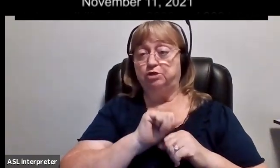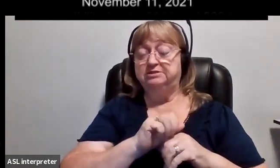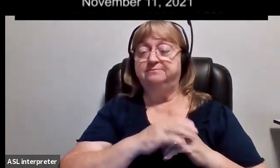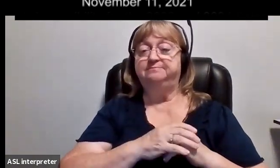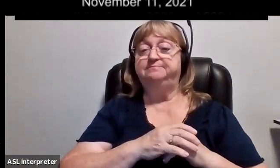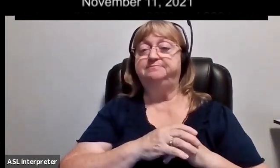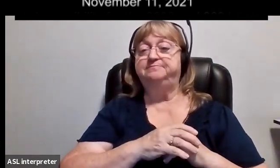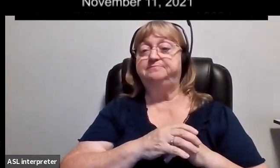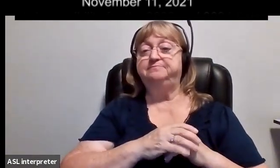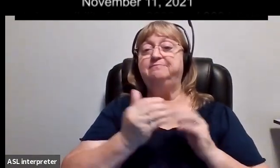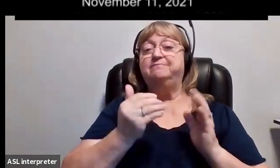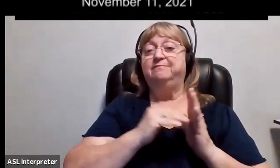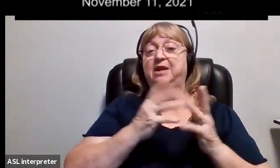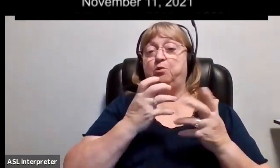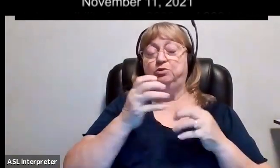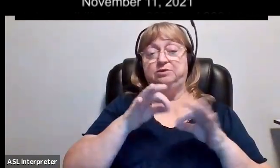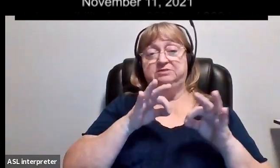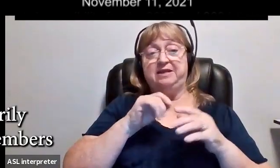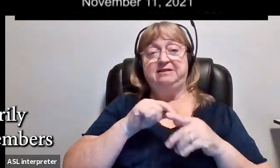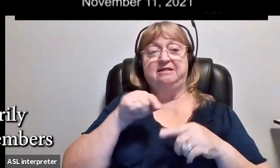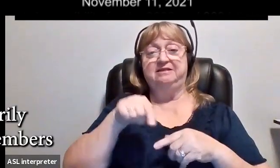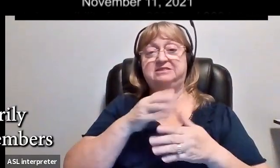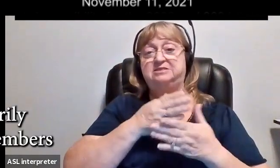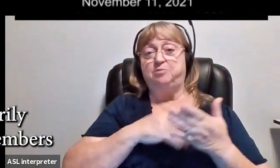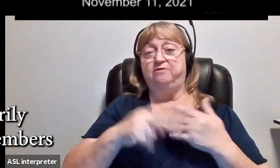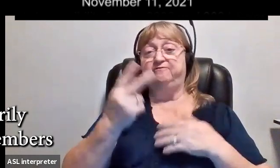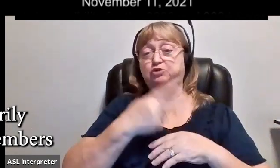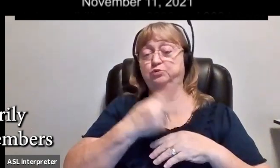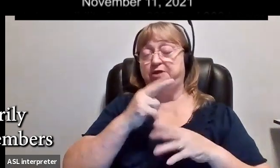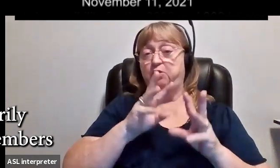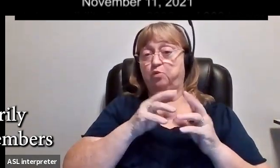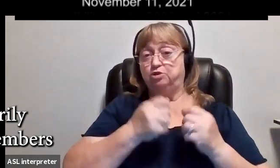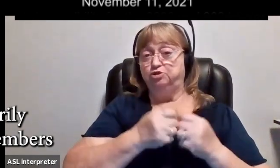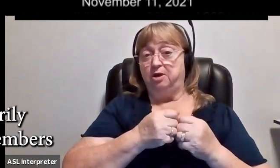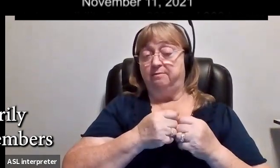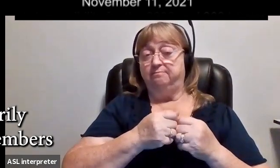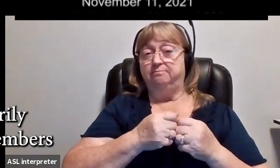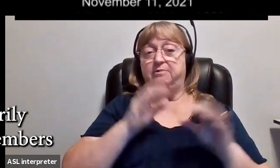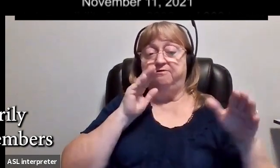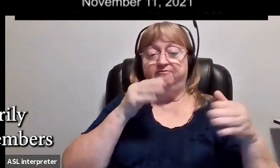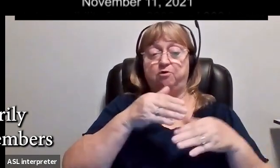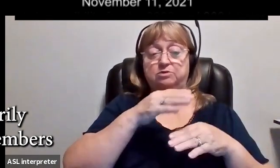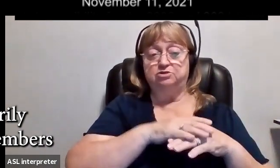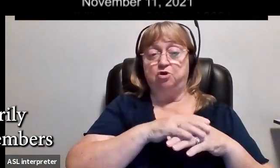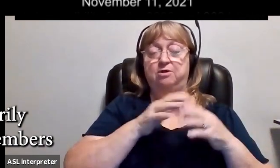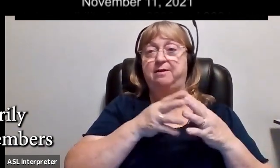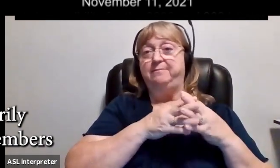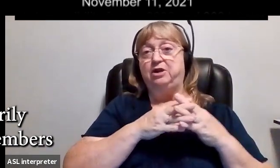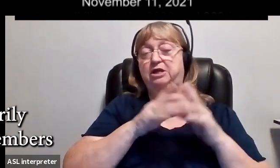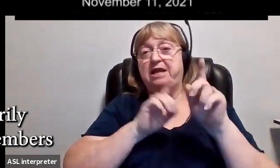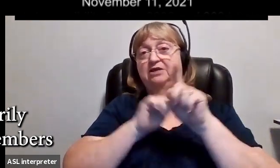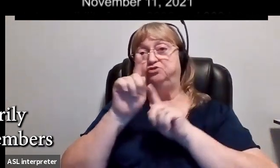did want to, again, just explain that this is part of a 2-day workshop dedicated primarily to American